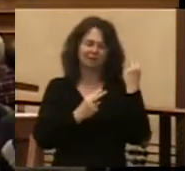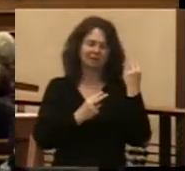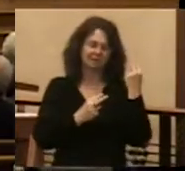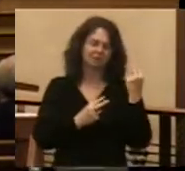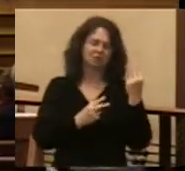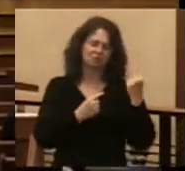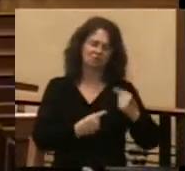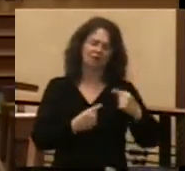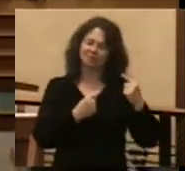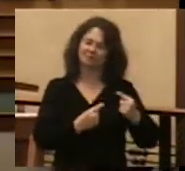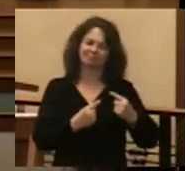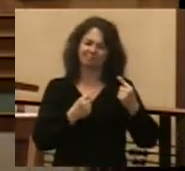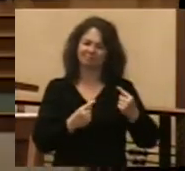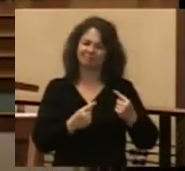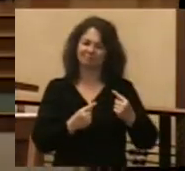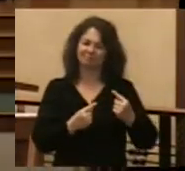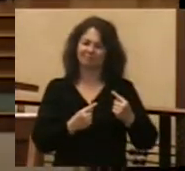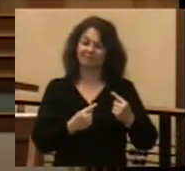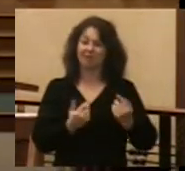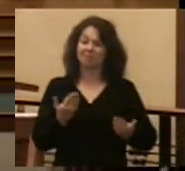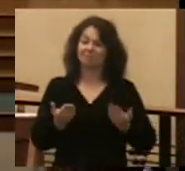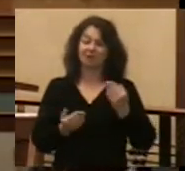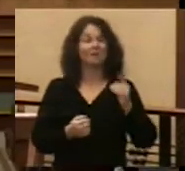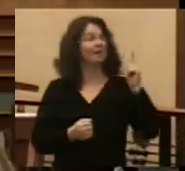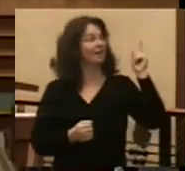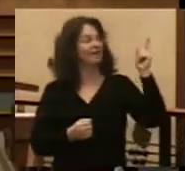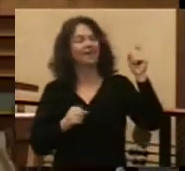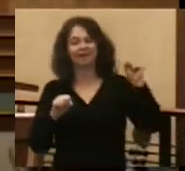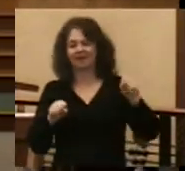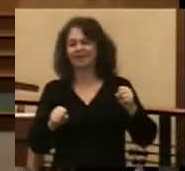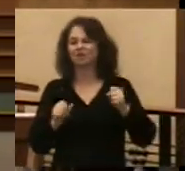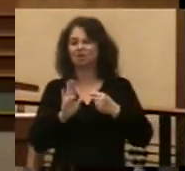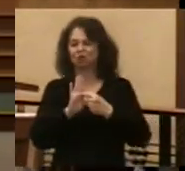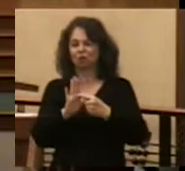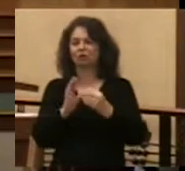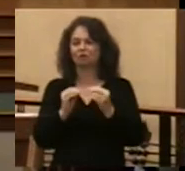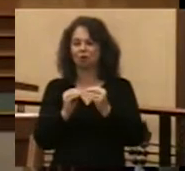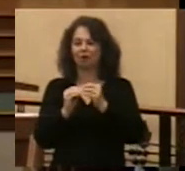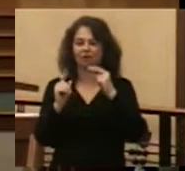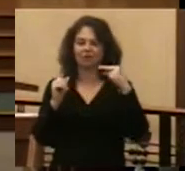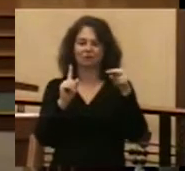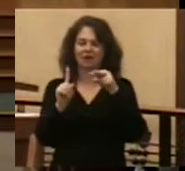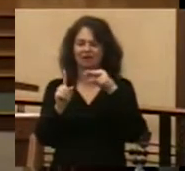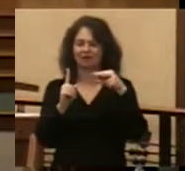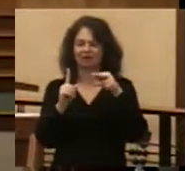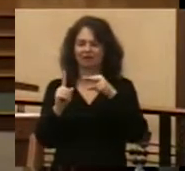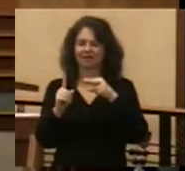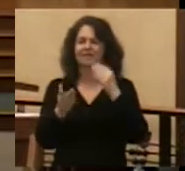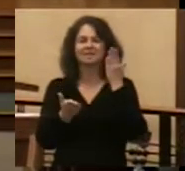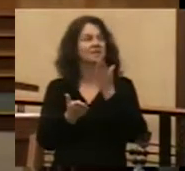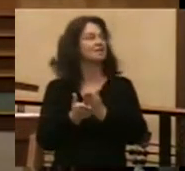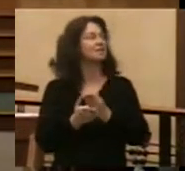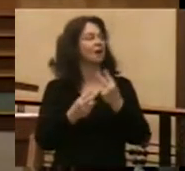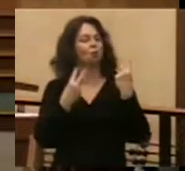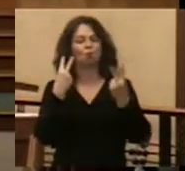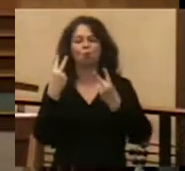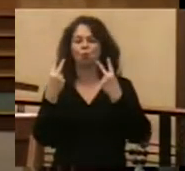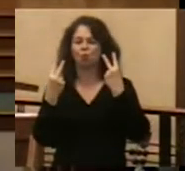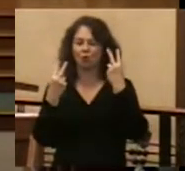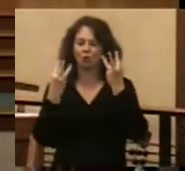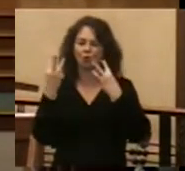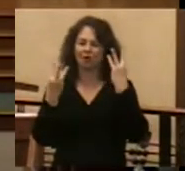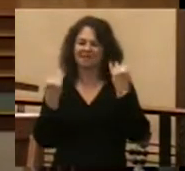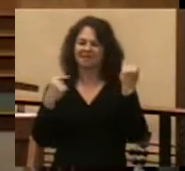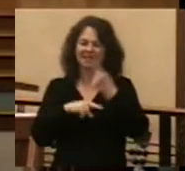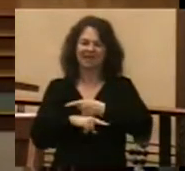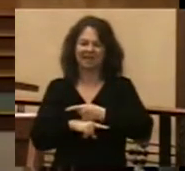and struggles. Maybe again, Charles Schultz can give us a little bit of perspective. Stop worrying about the world ending today.